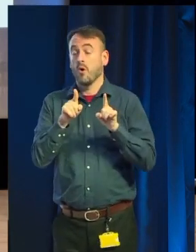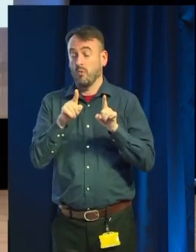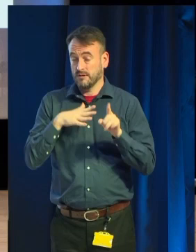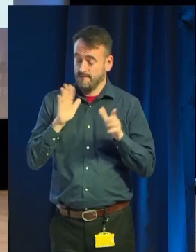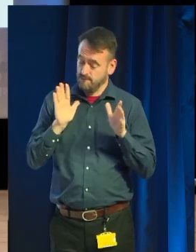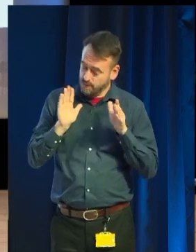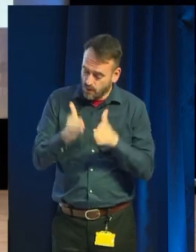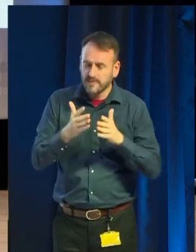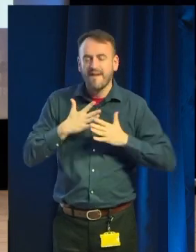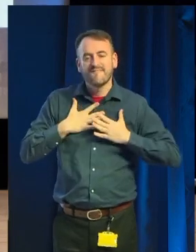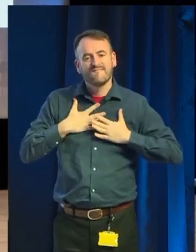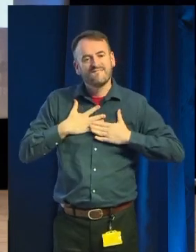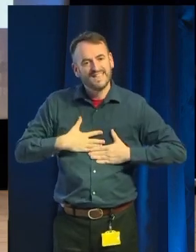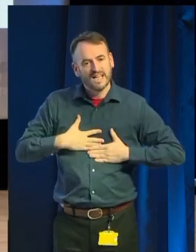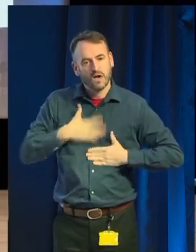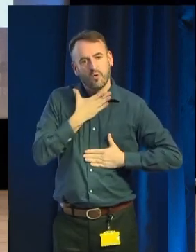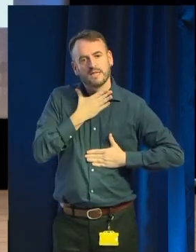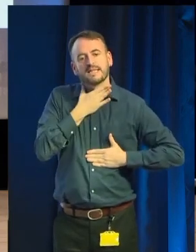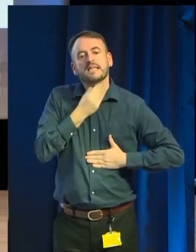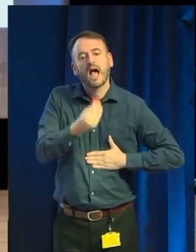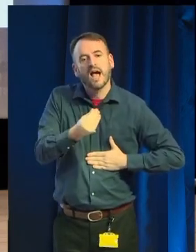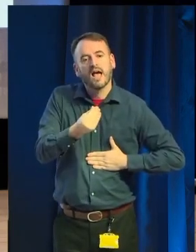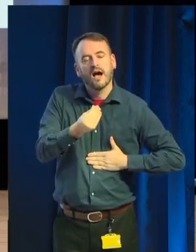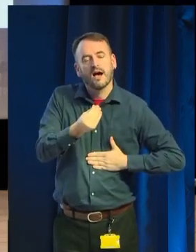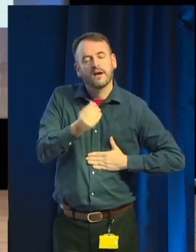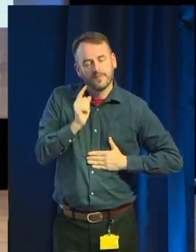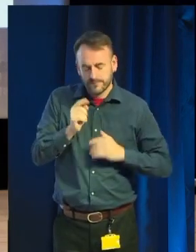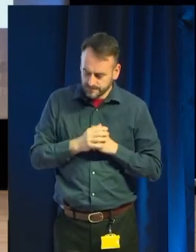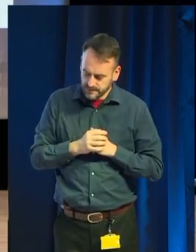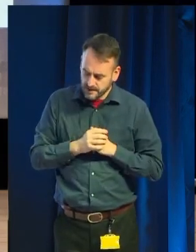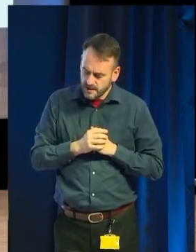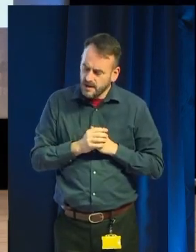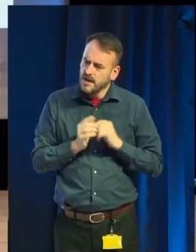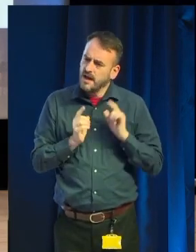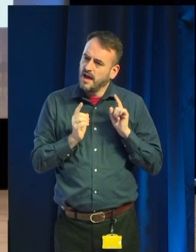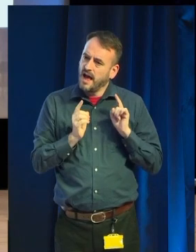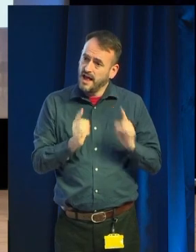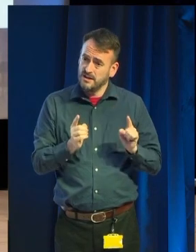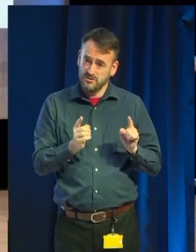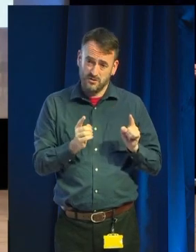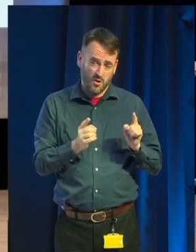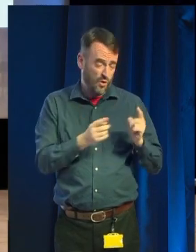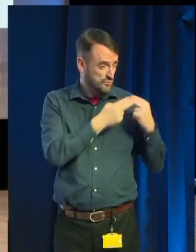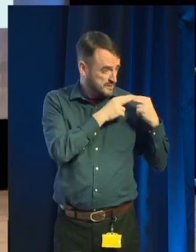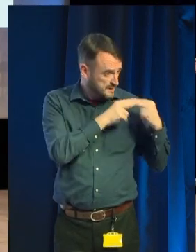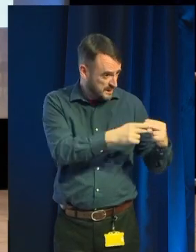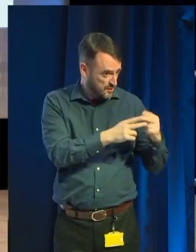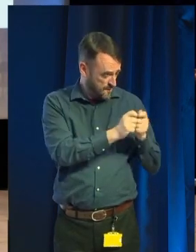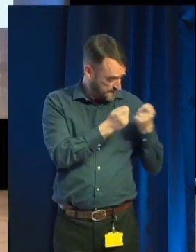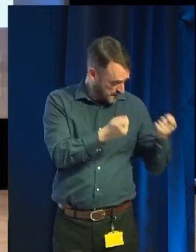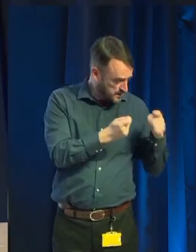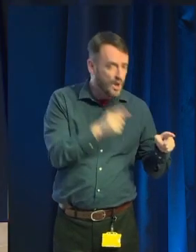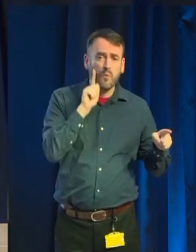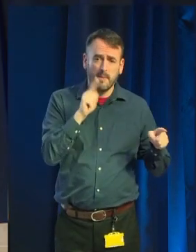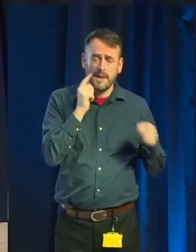Another issue was that in contemporary fiction, women are often described as passive, and I